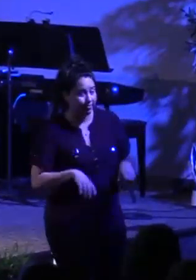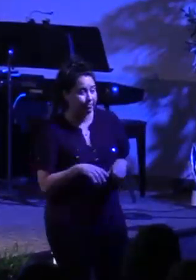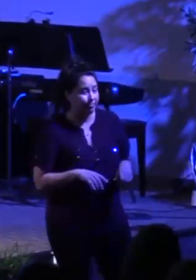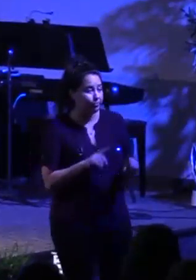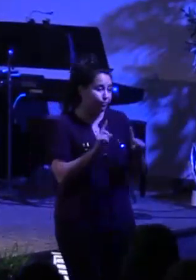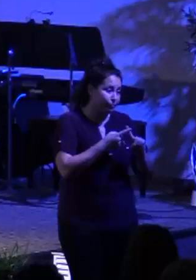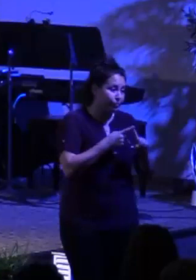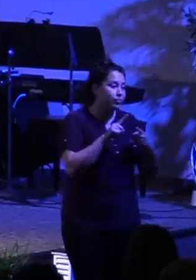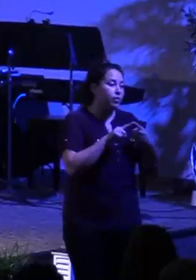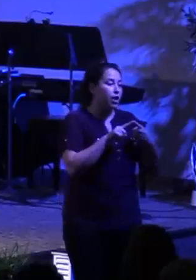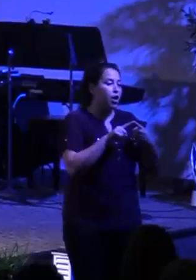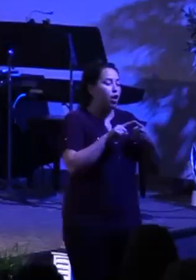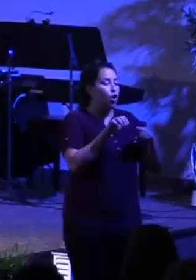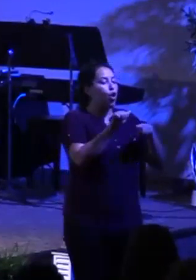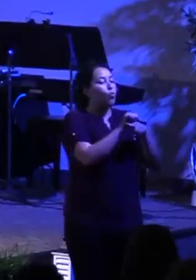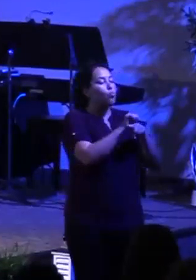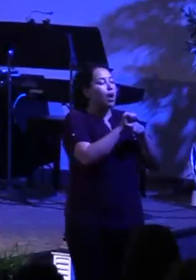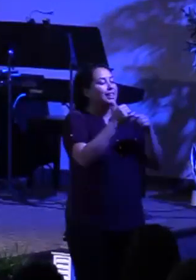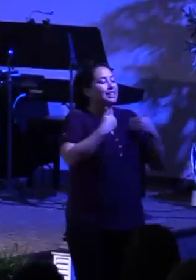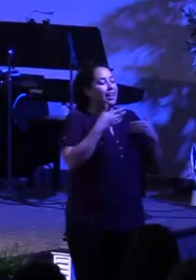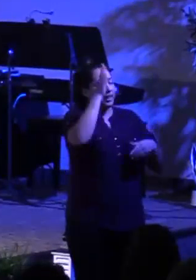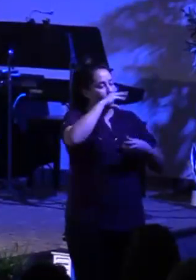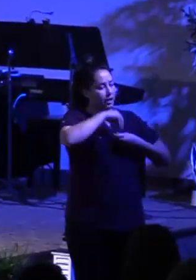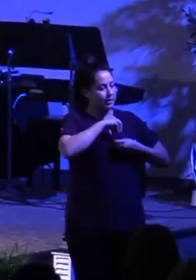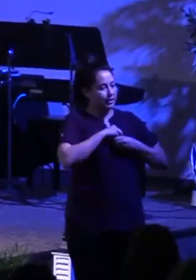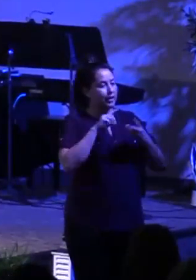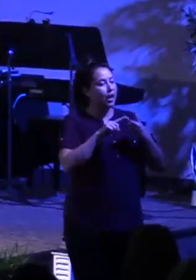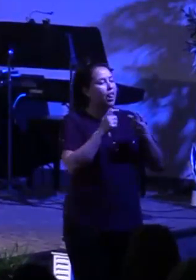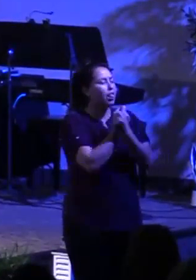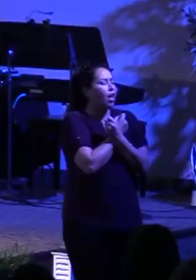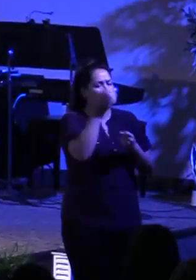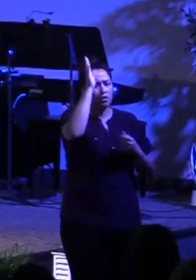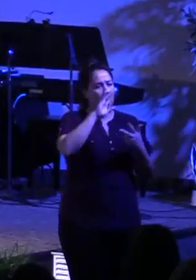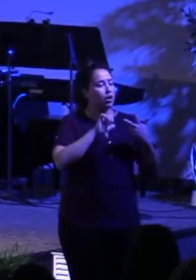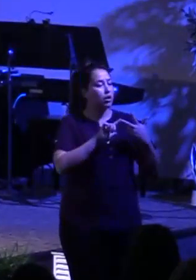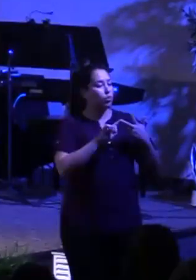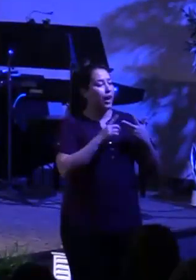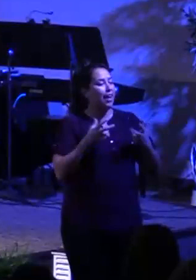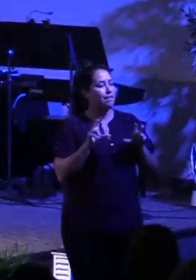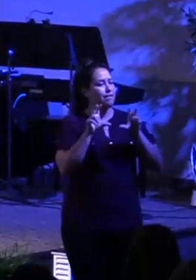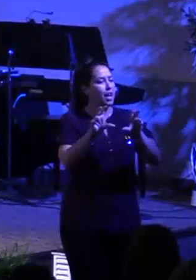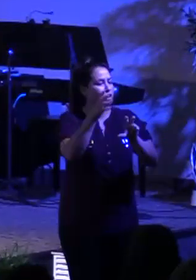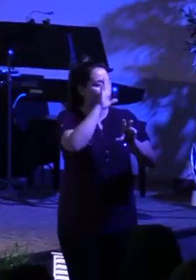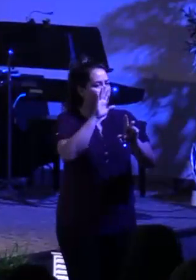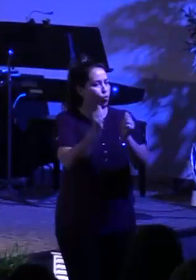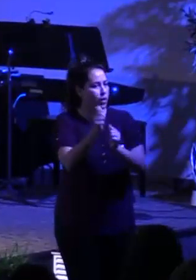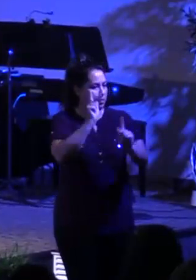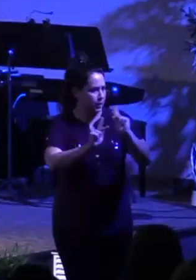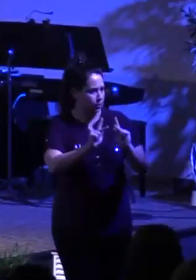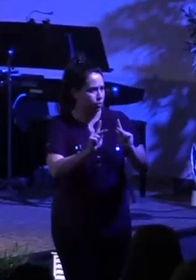Here's the first one, practice the presence of God. The second one is love the Word of God. And third is invest in people of God. And I'll break it down for you in a